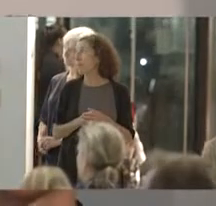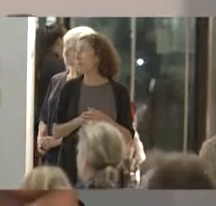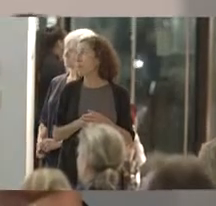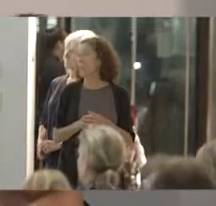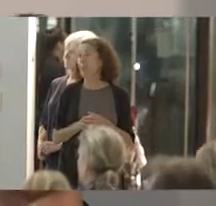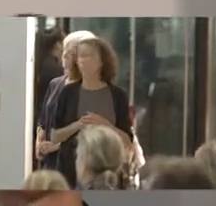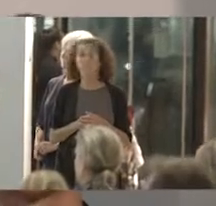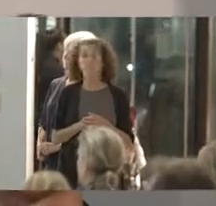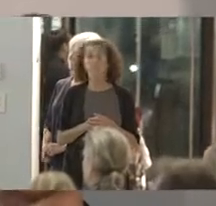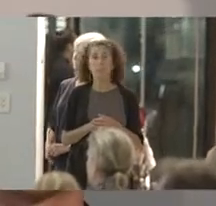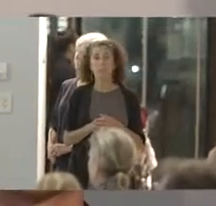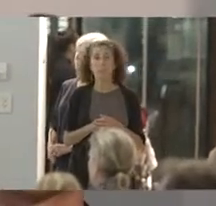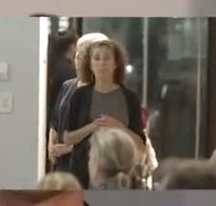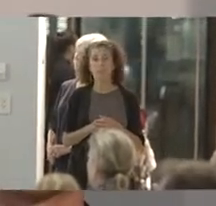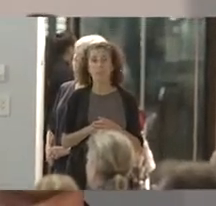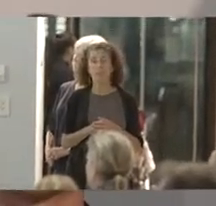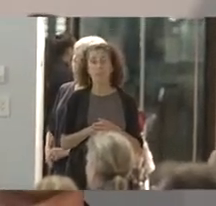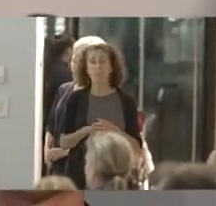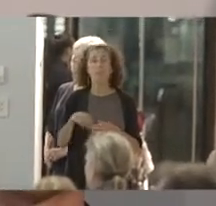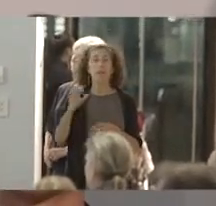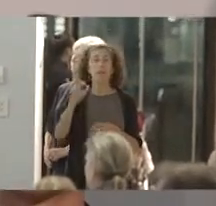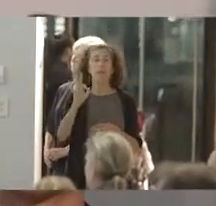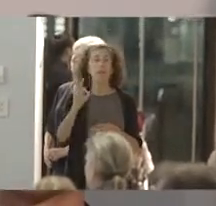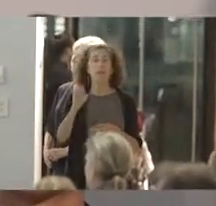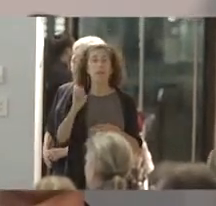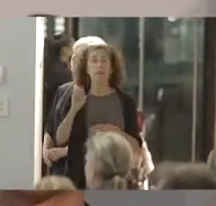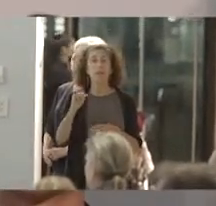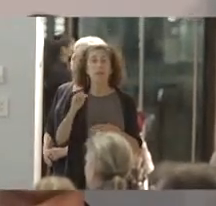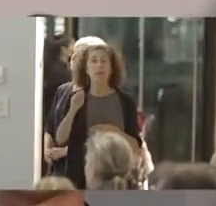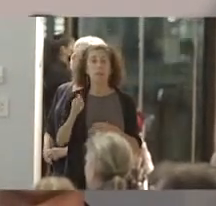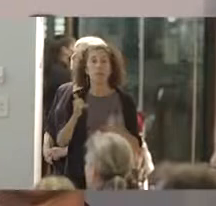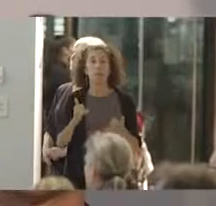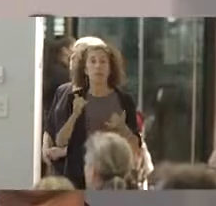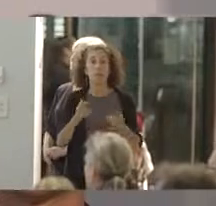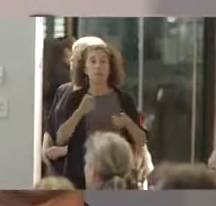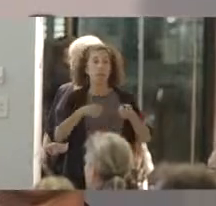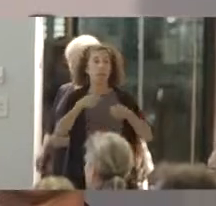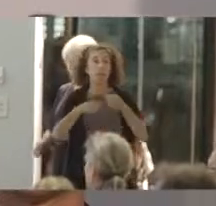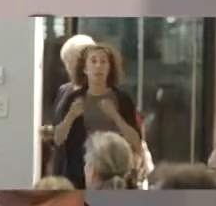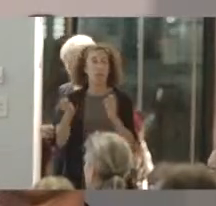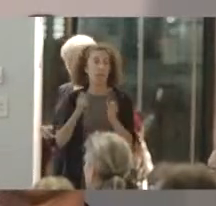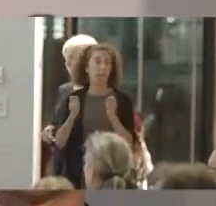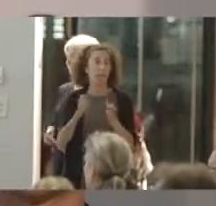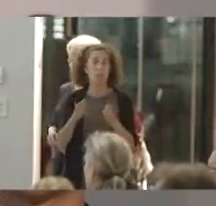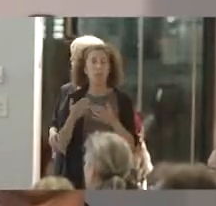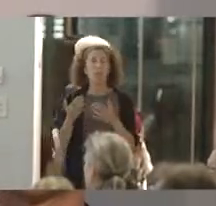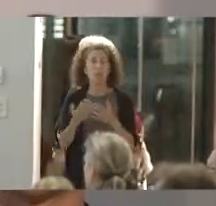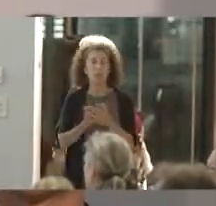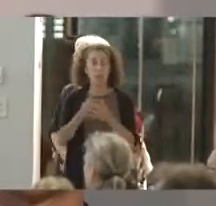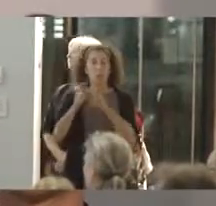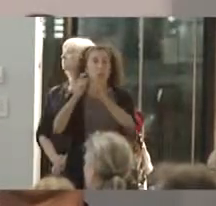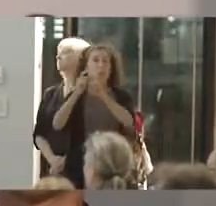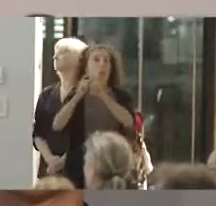their P firms for the region. We recognize that. The new P firms are going to be available in